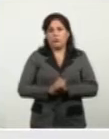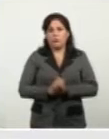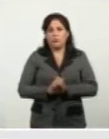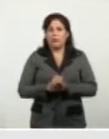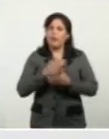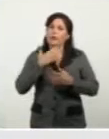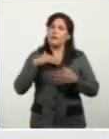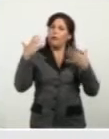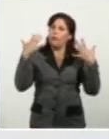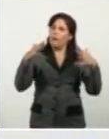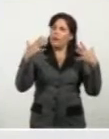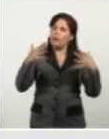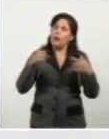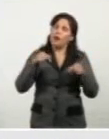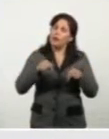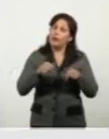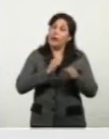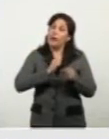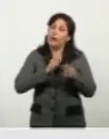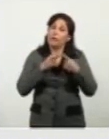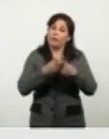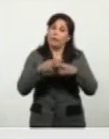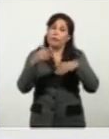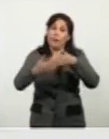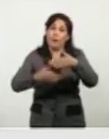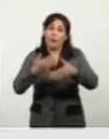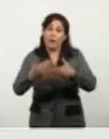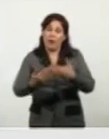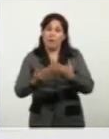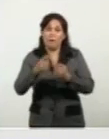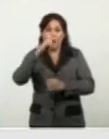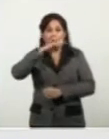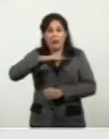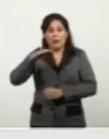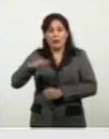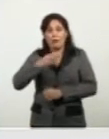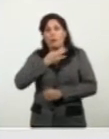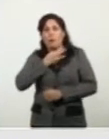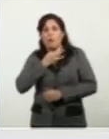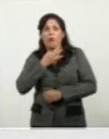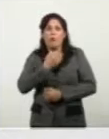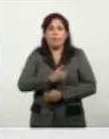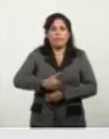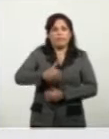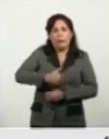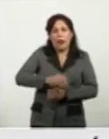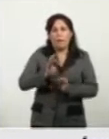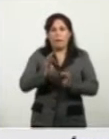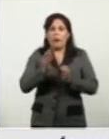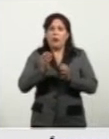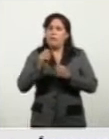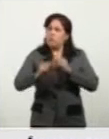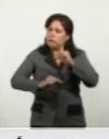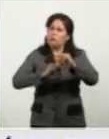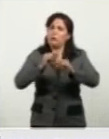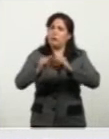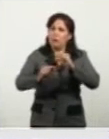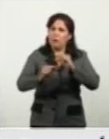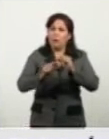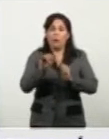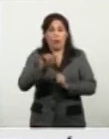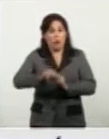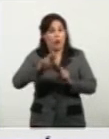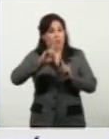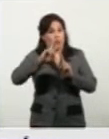to see a solution for so many millions of children in the world who, as we saw